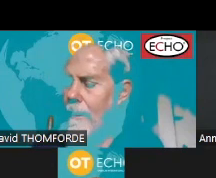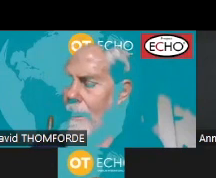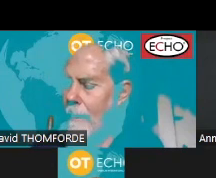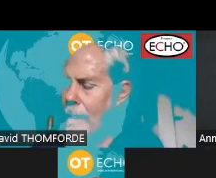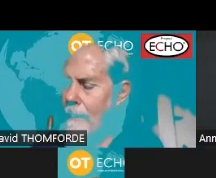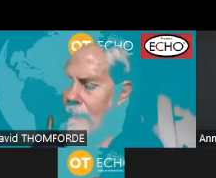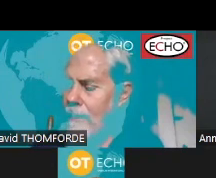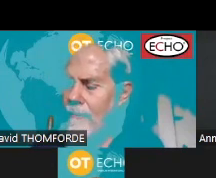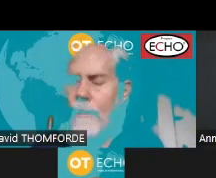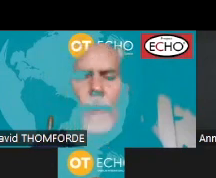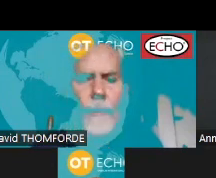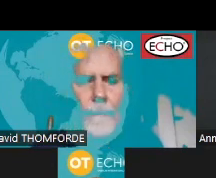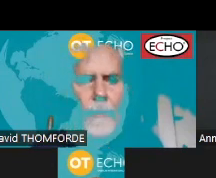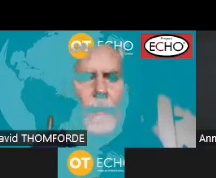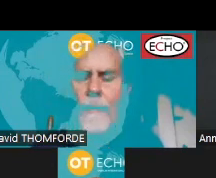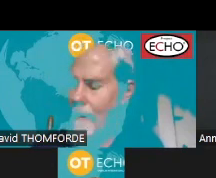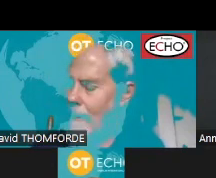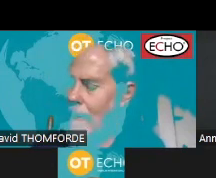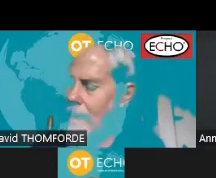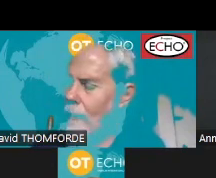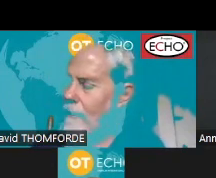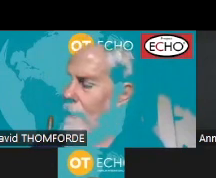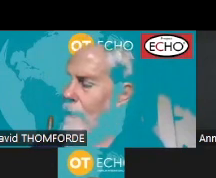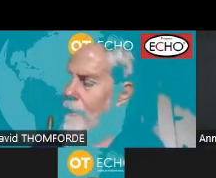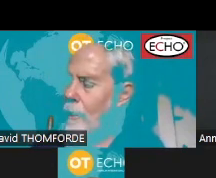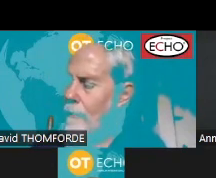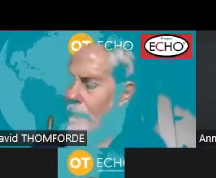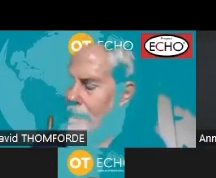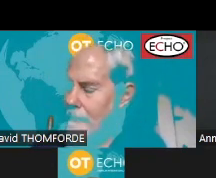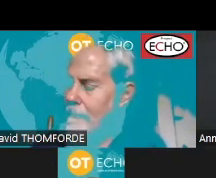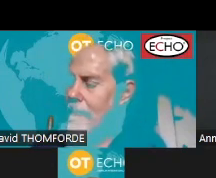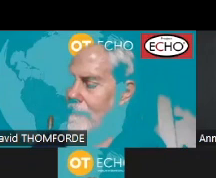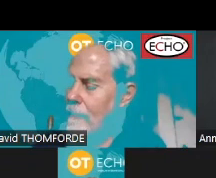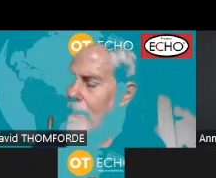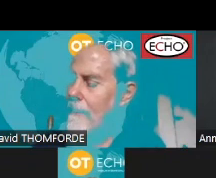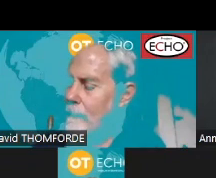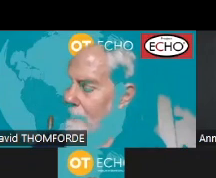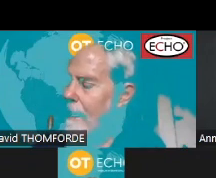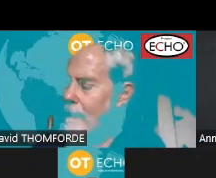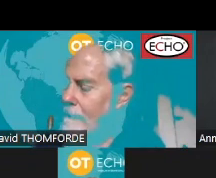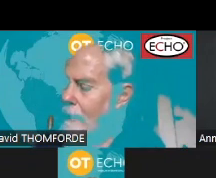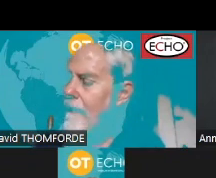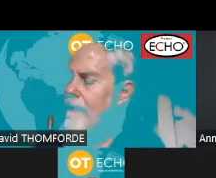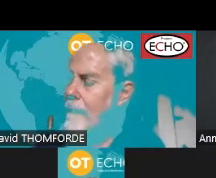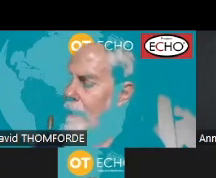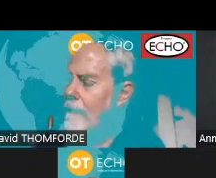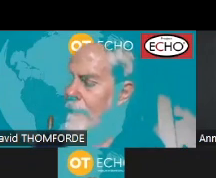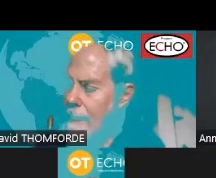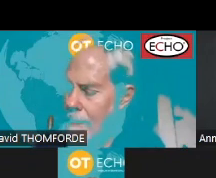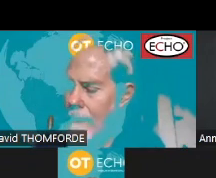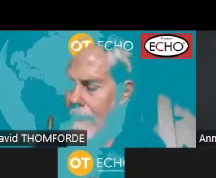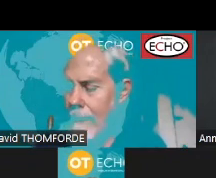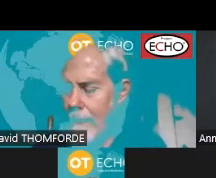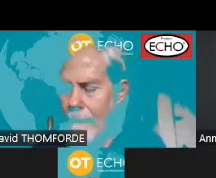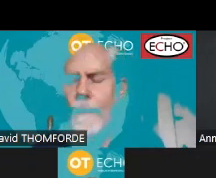of consistent program for him so that he would know, you know, he would be able to follow the same program every